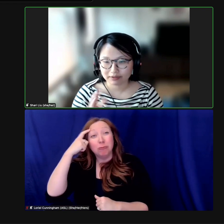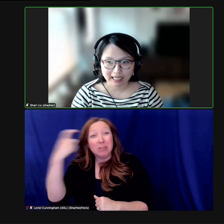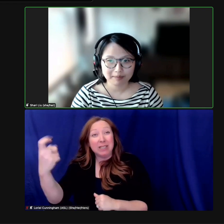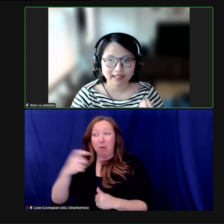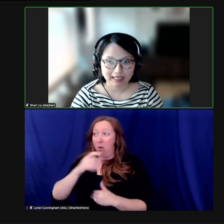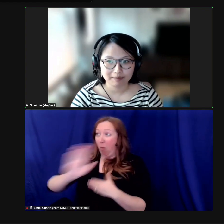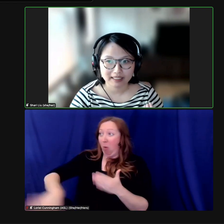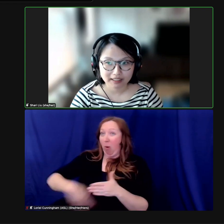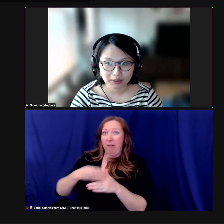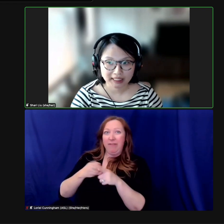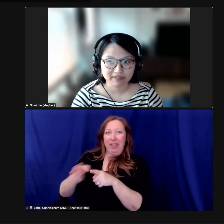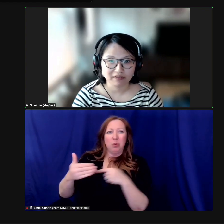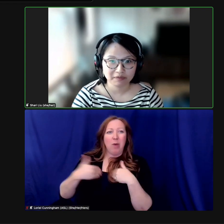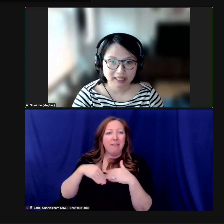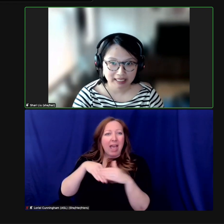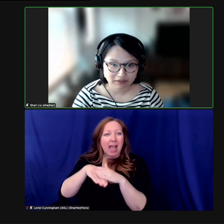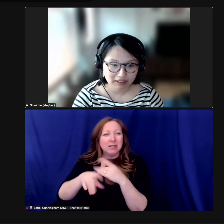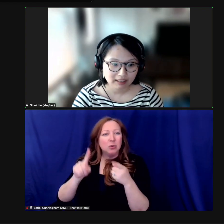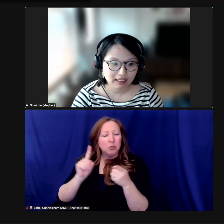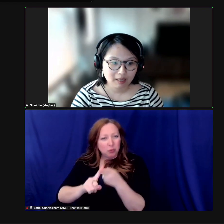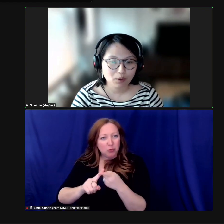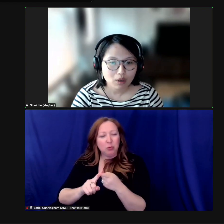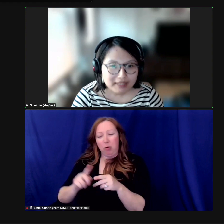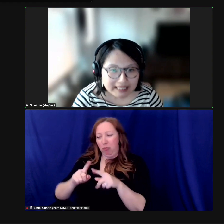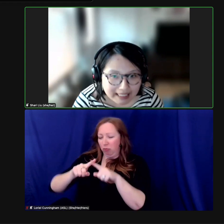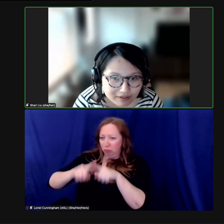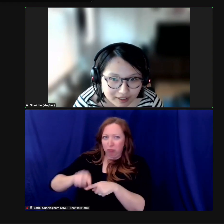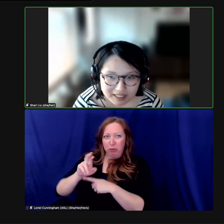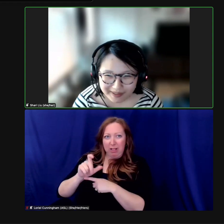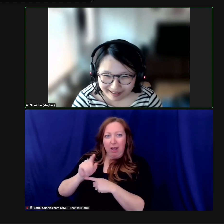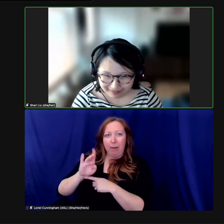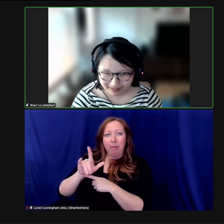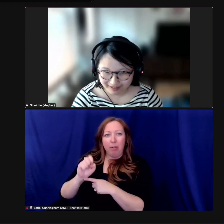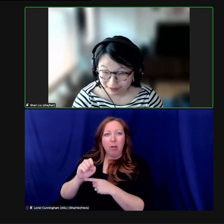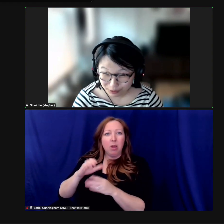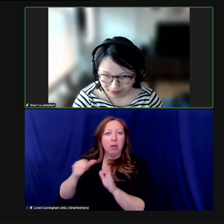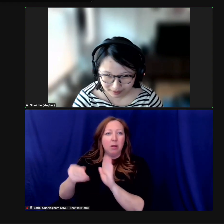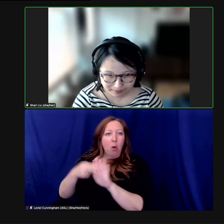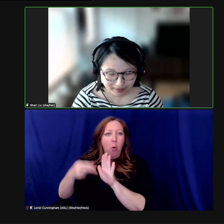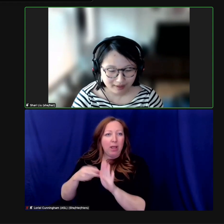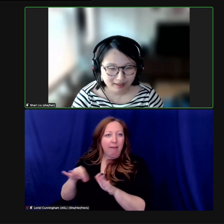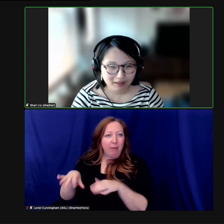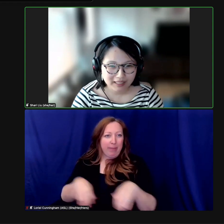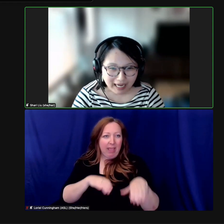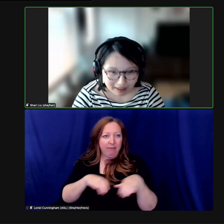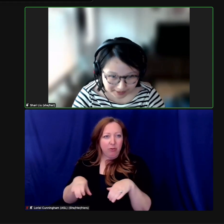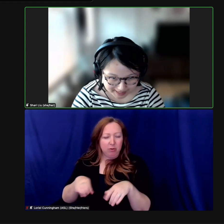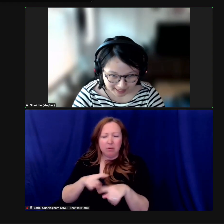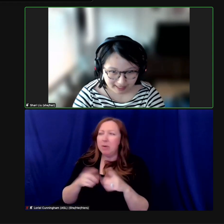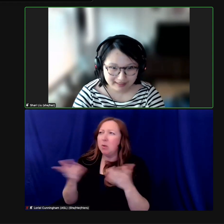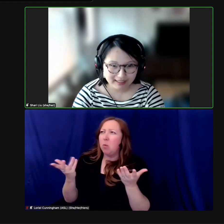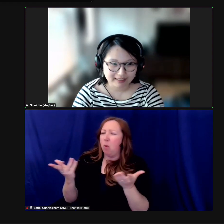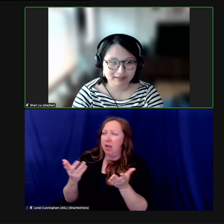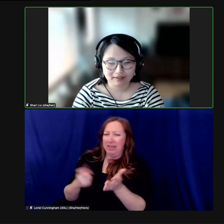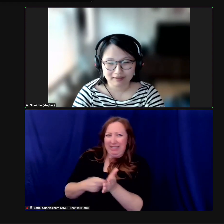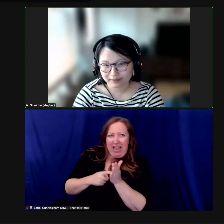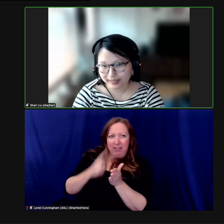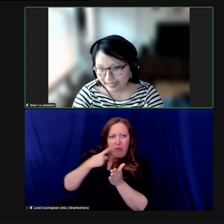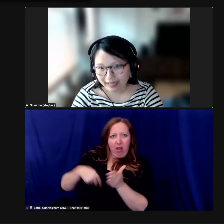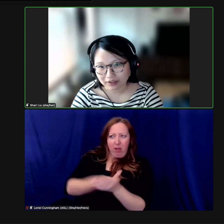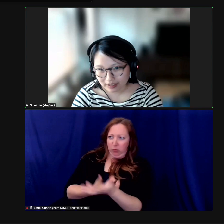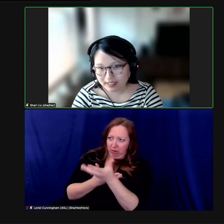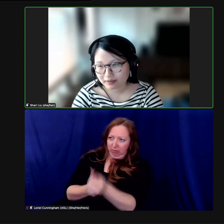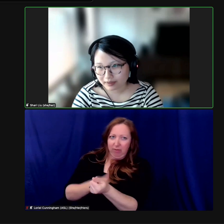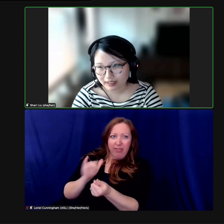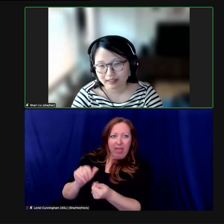access to reliable automated coding of infant behavior, but what would it take for us to be confident in the tool? Well, I would say that we